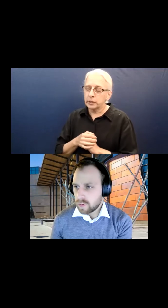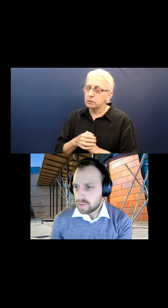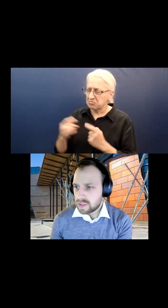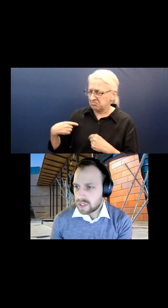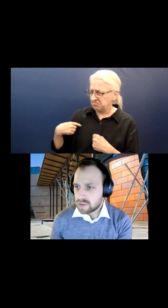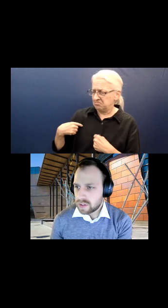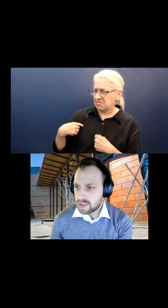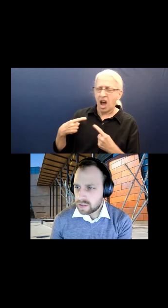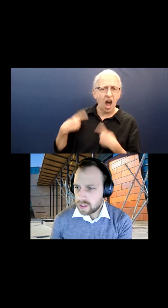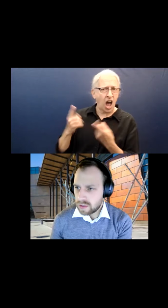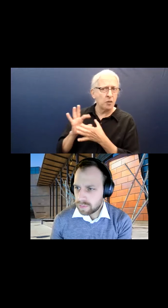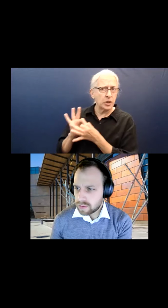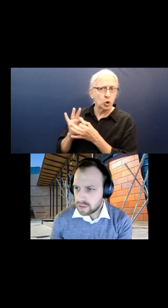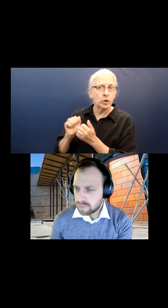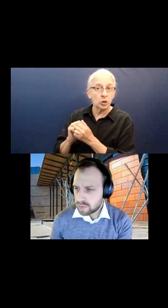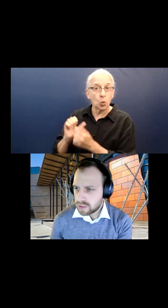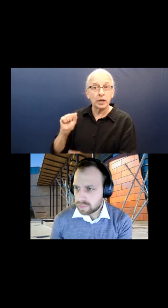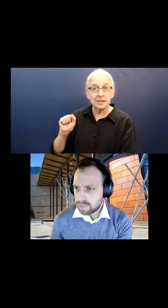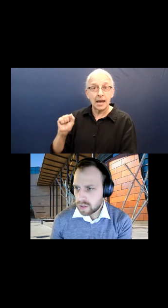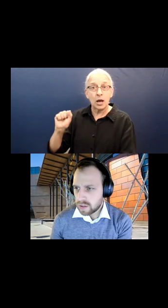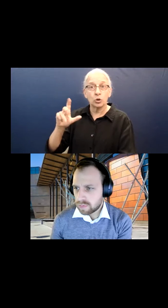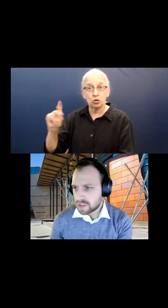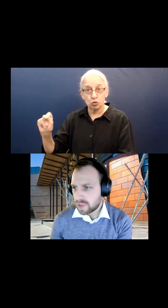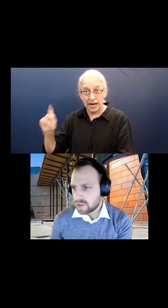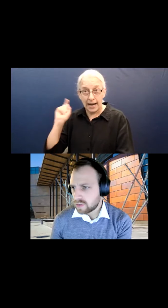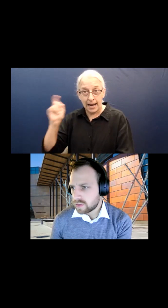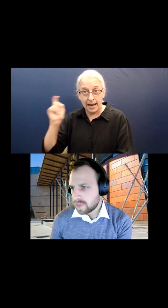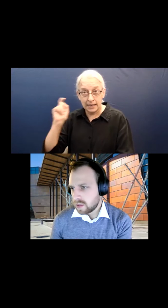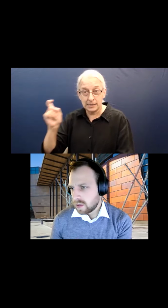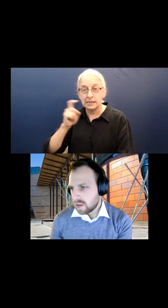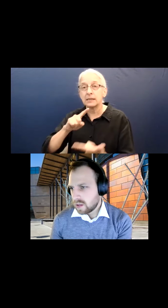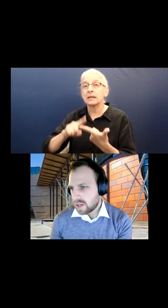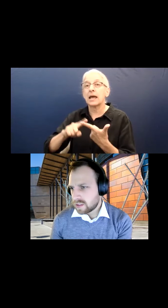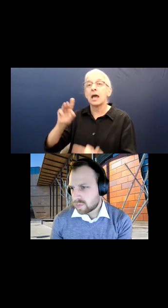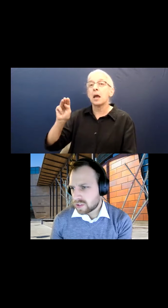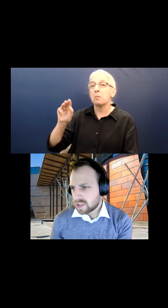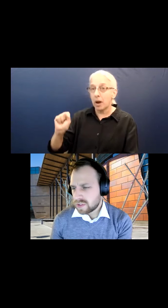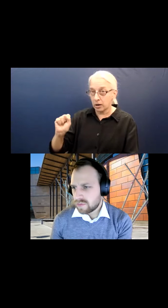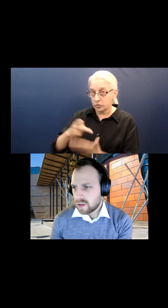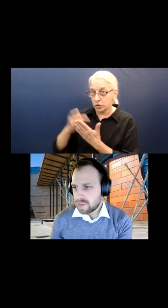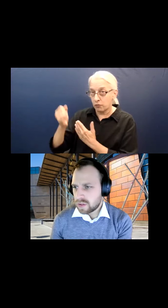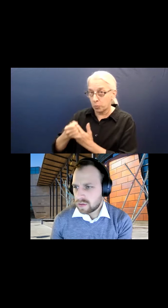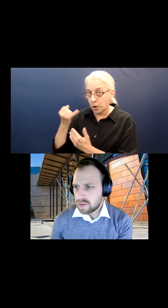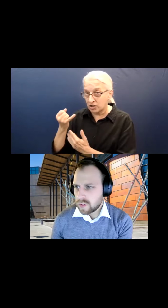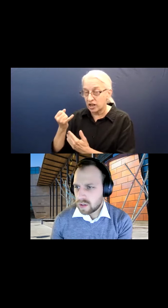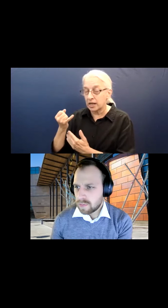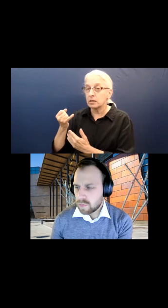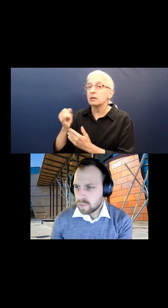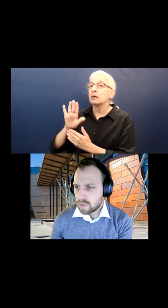with both Sound Transit and the Microsoft project managers. And as this project has been